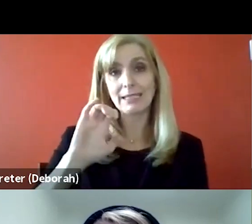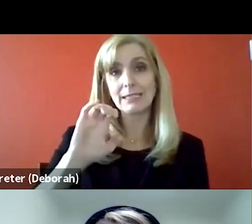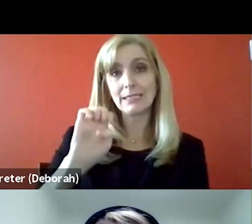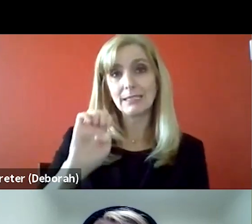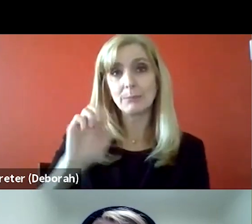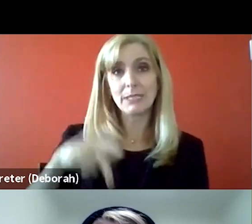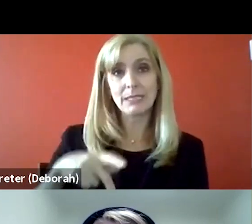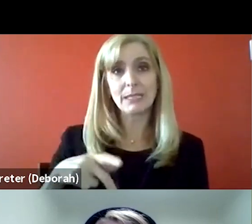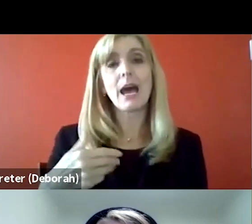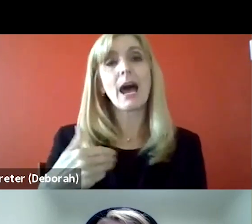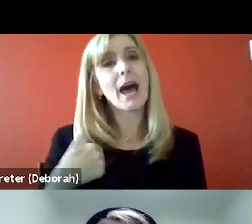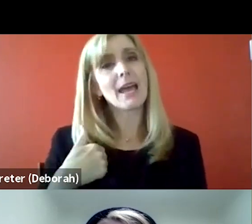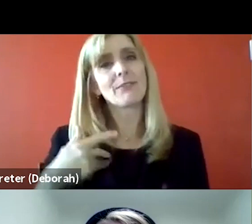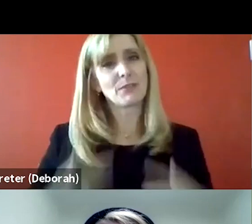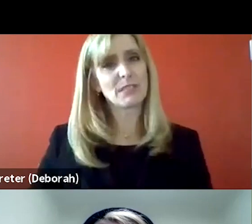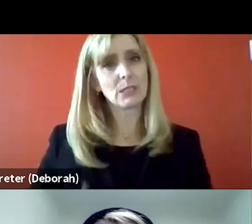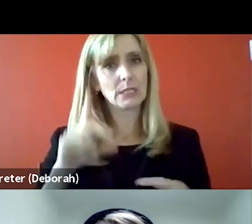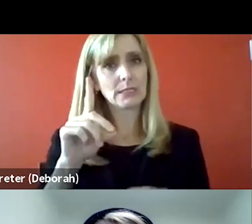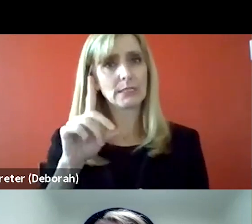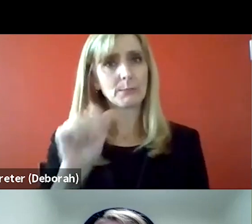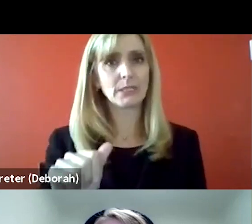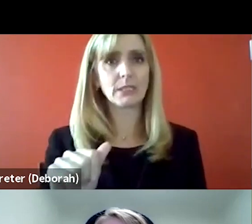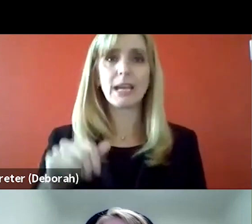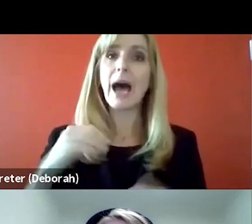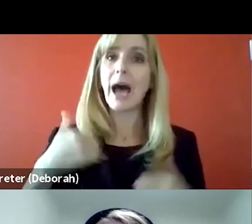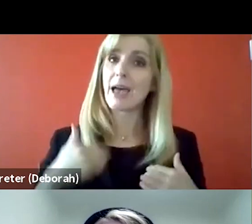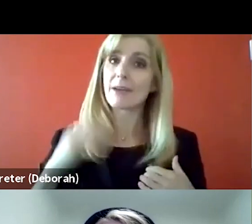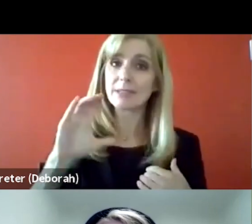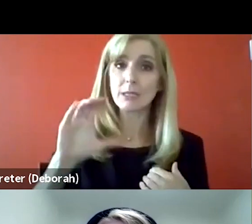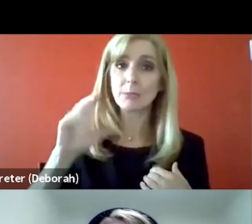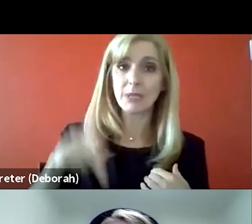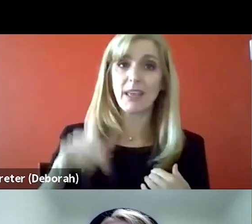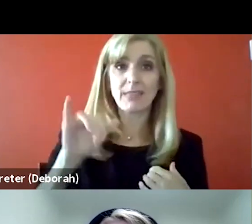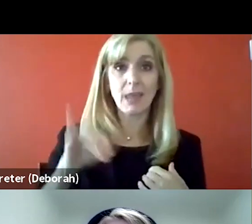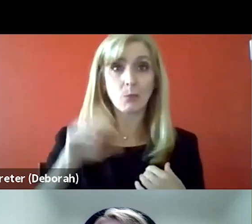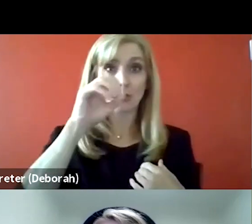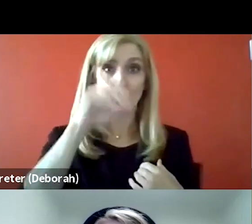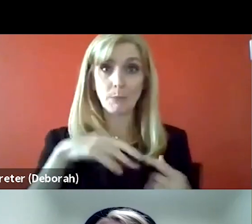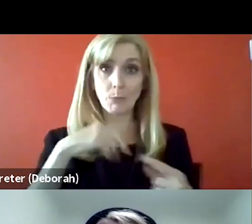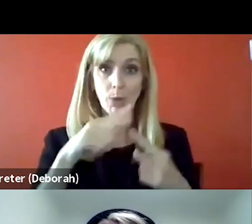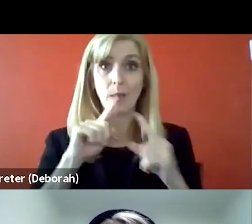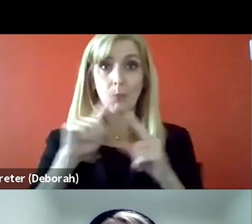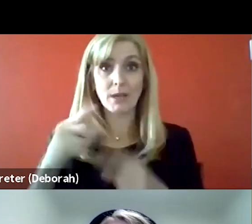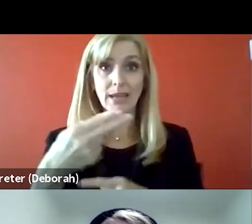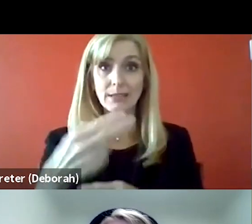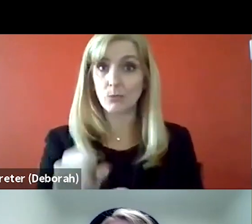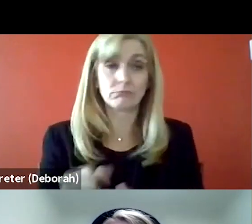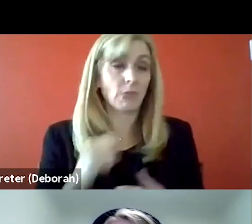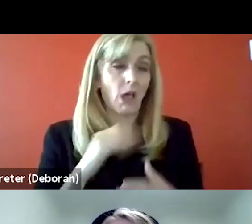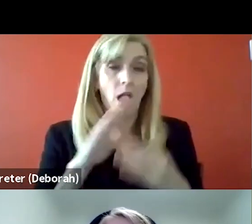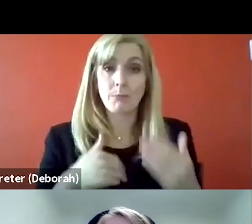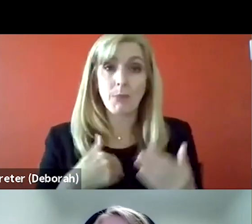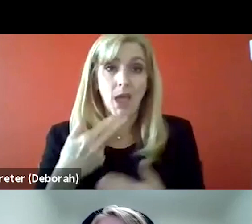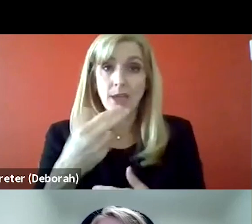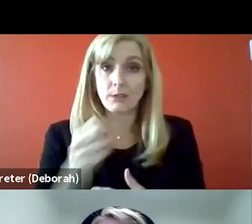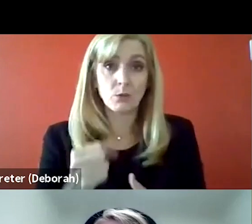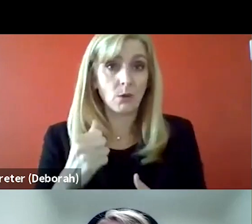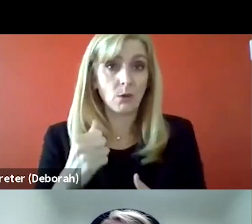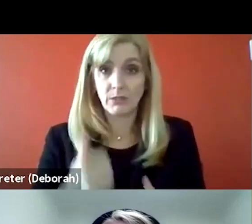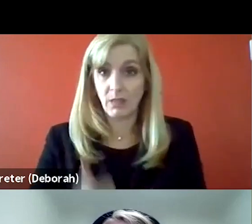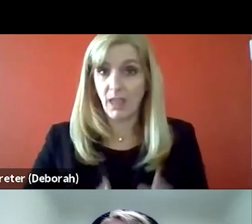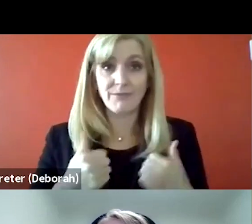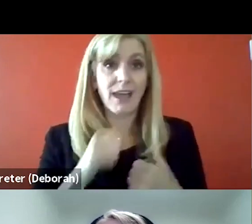have cerebral palsy, and it was dropped when I went to high school. So I went my entire high school life just not